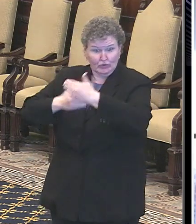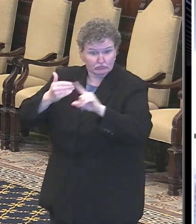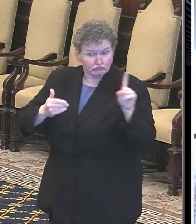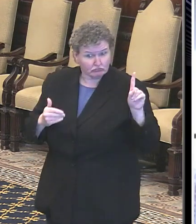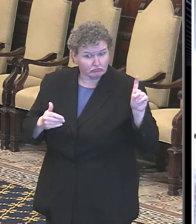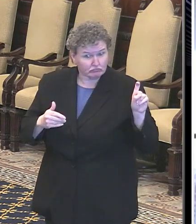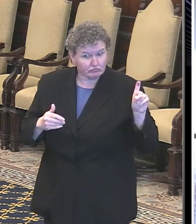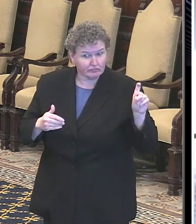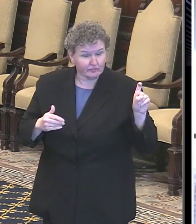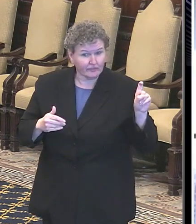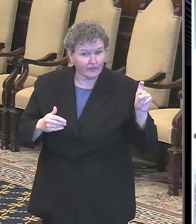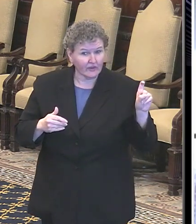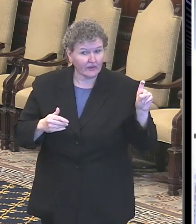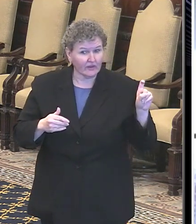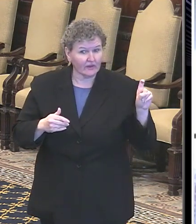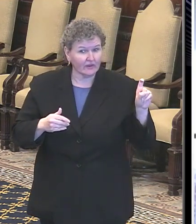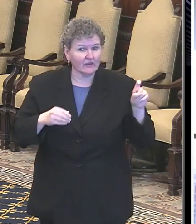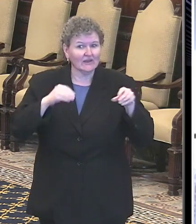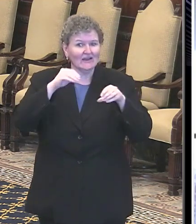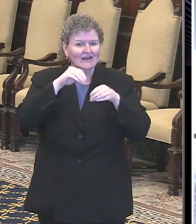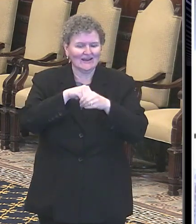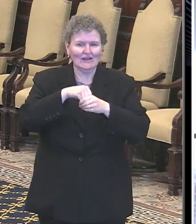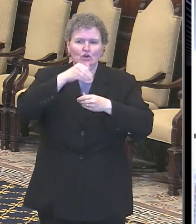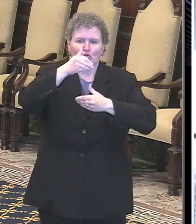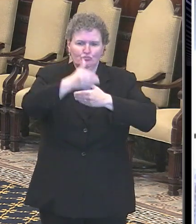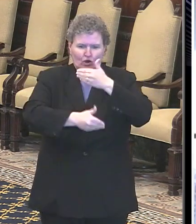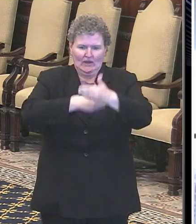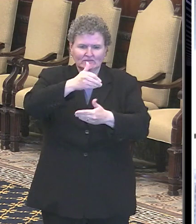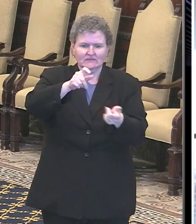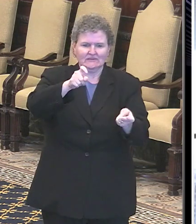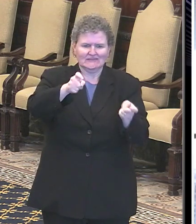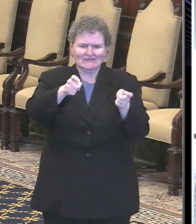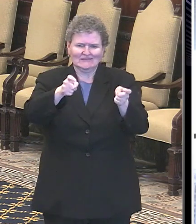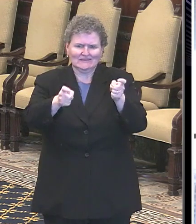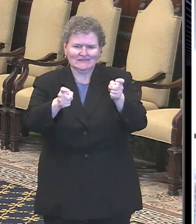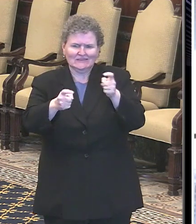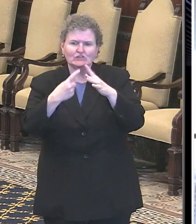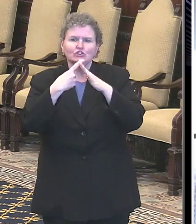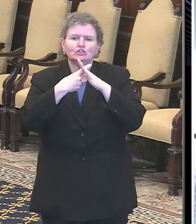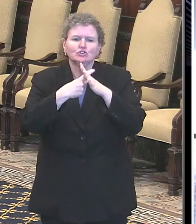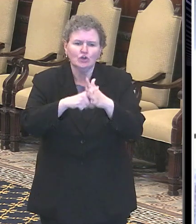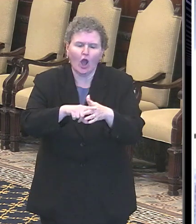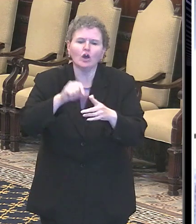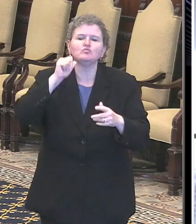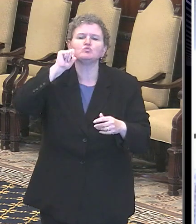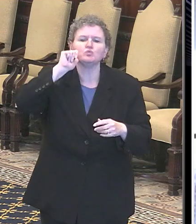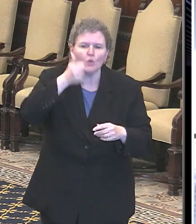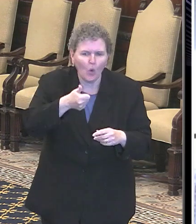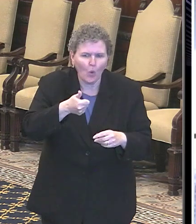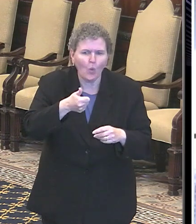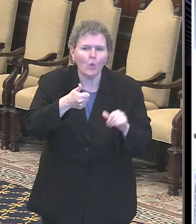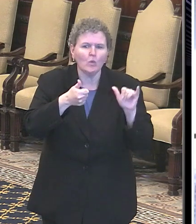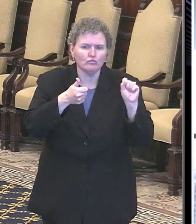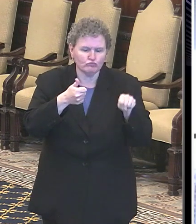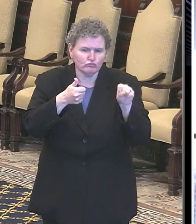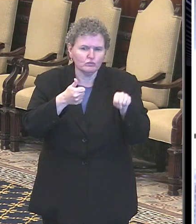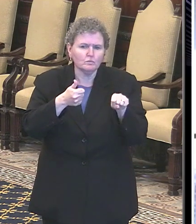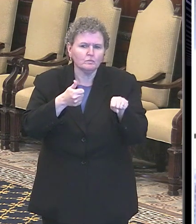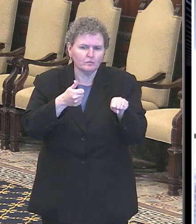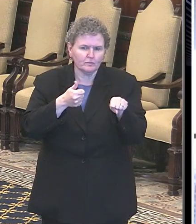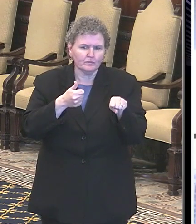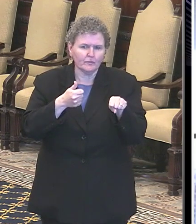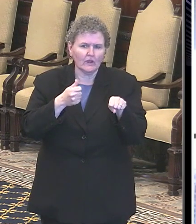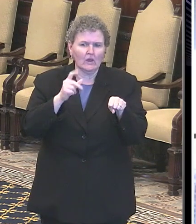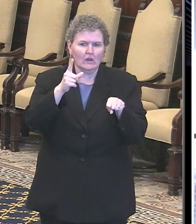they are in process of going into effect. They'll actually probably be fully in effect tomorrow. So you'll start to see the census increase in our numbers